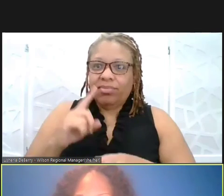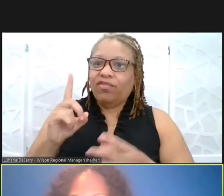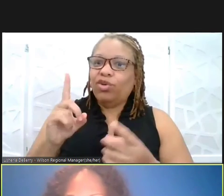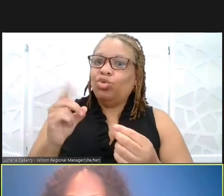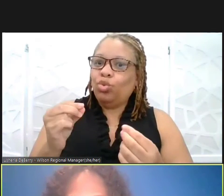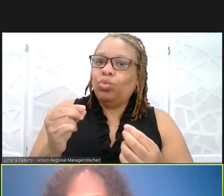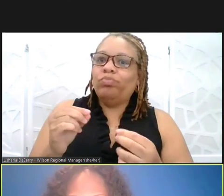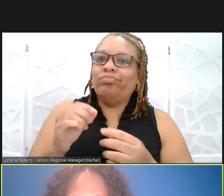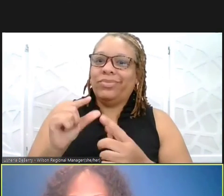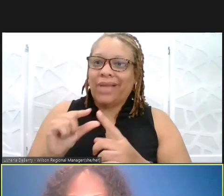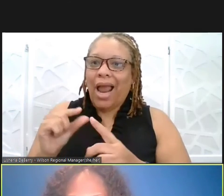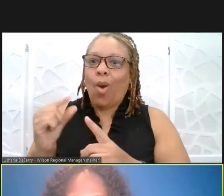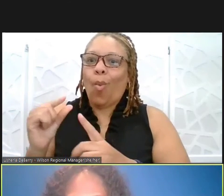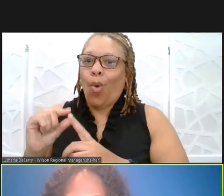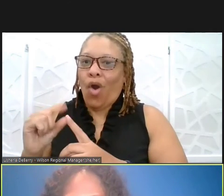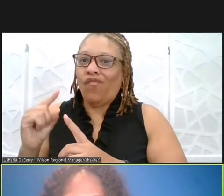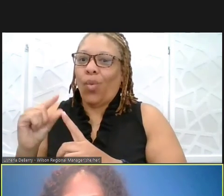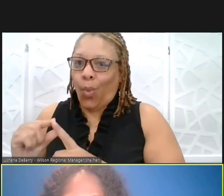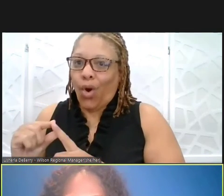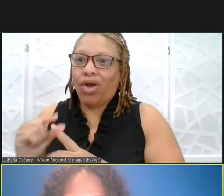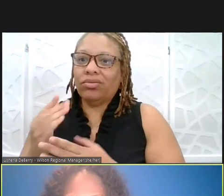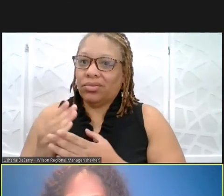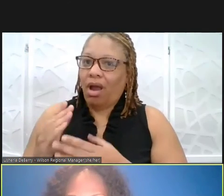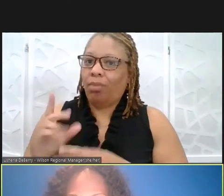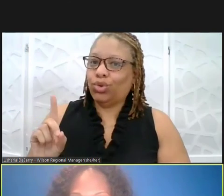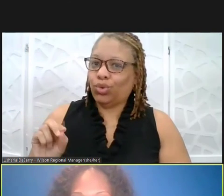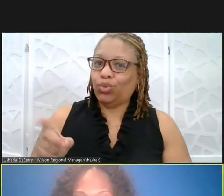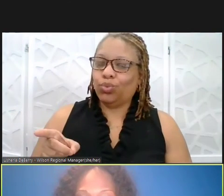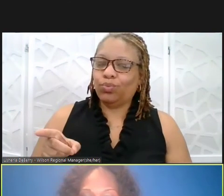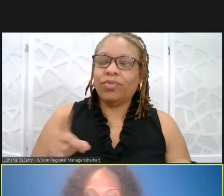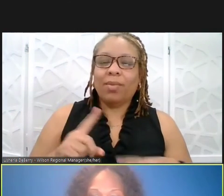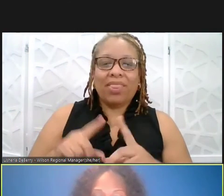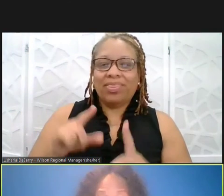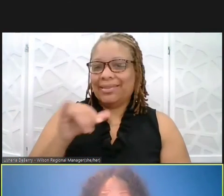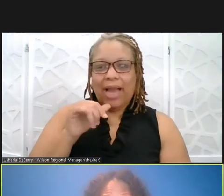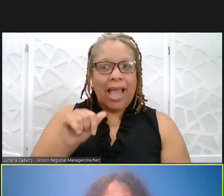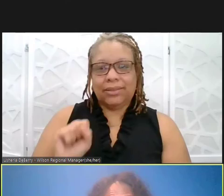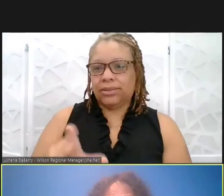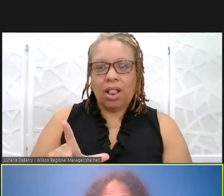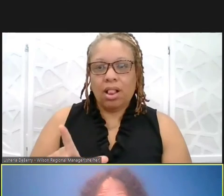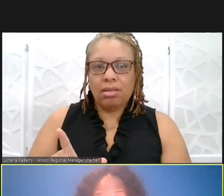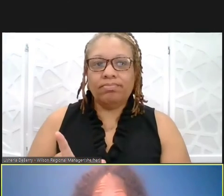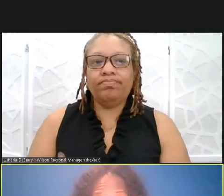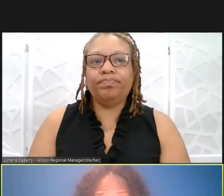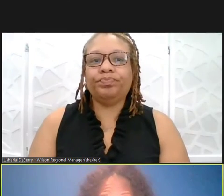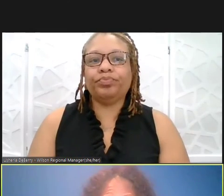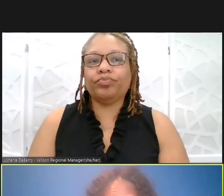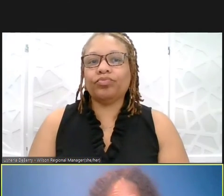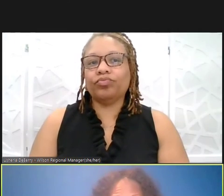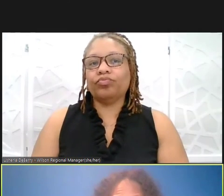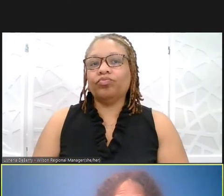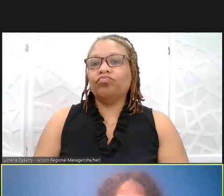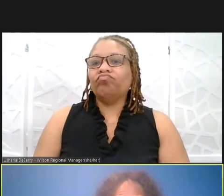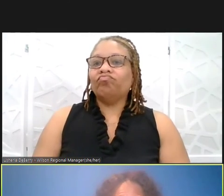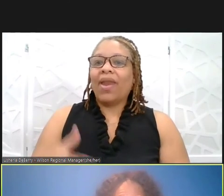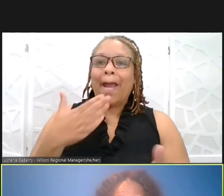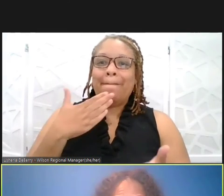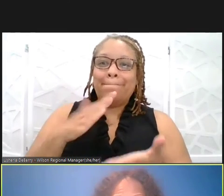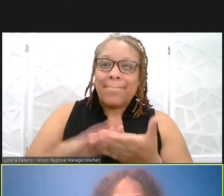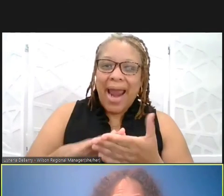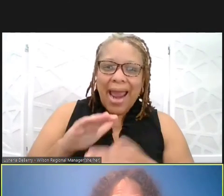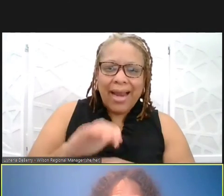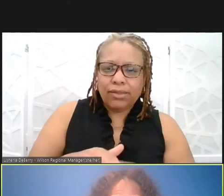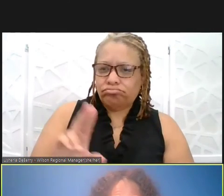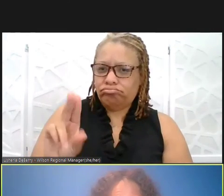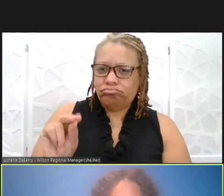Not to be signed in English, you know, but some people do sign in English, but not everyone